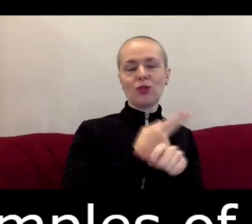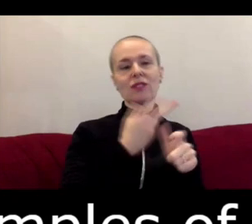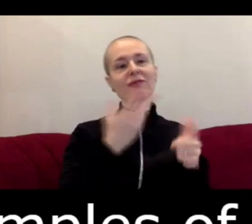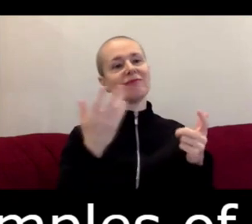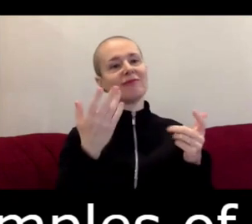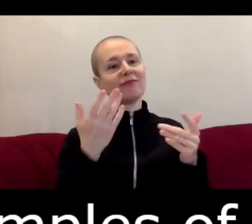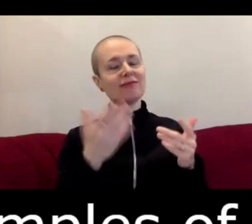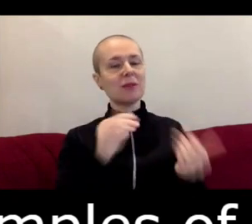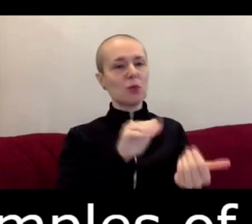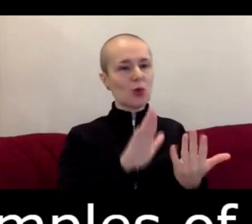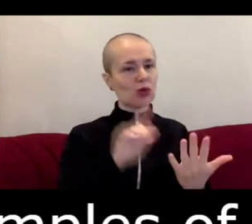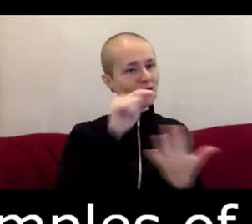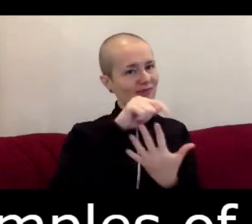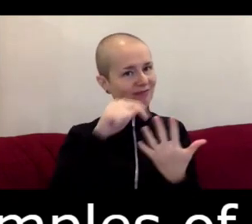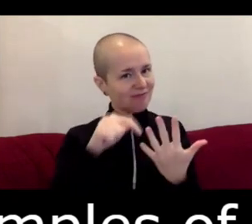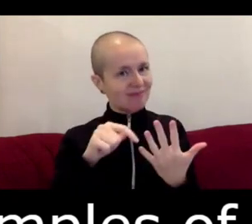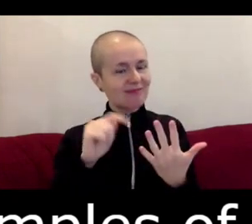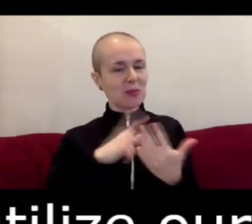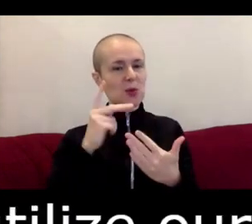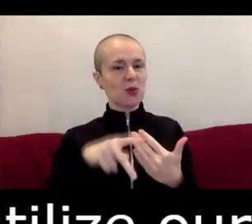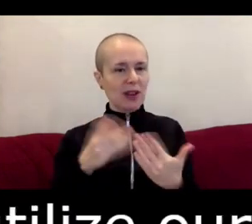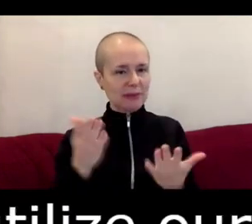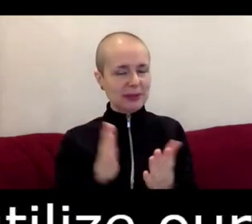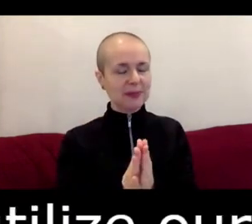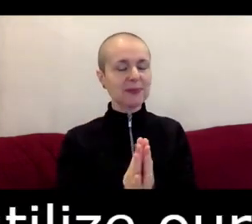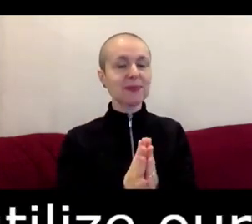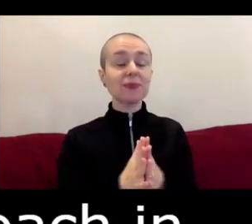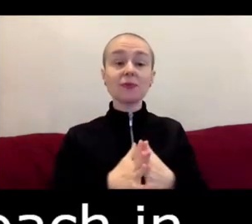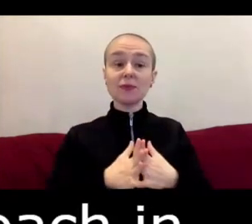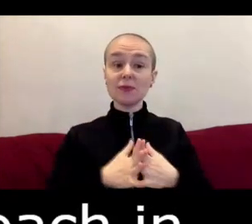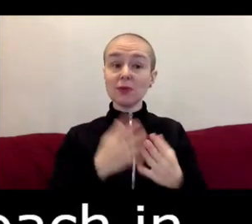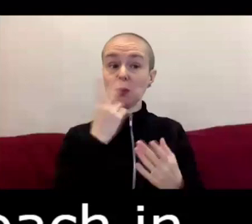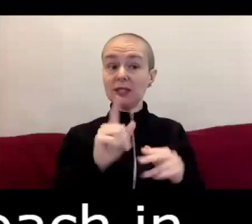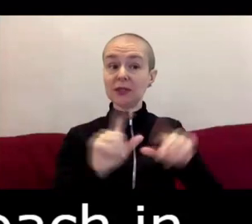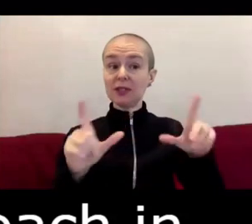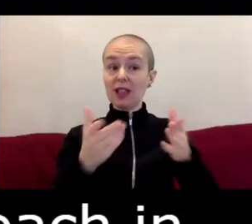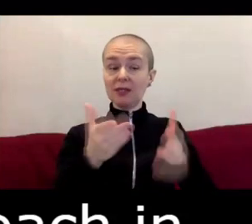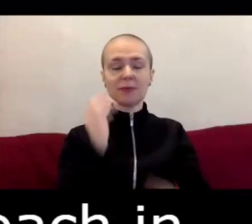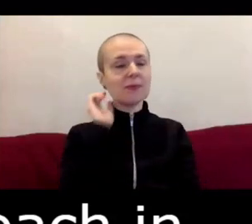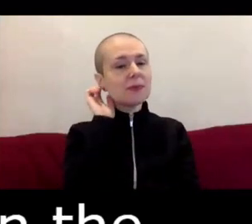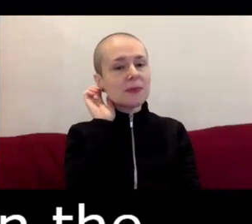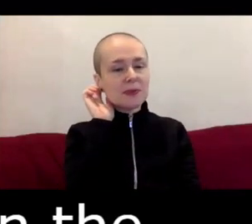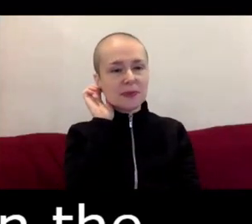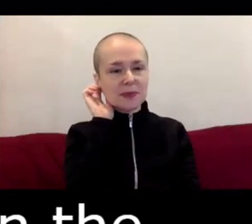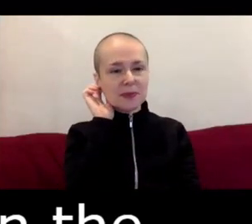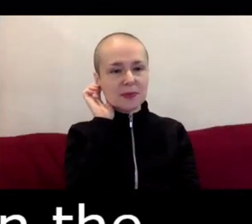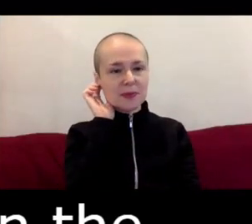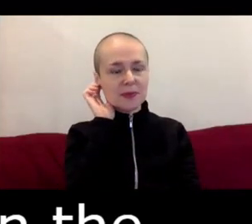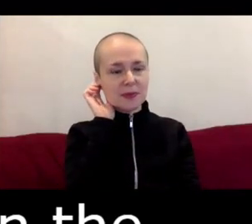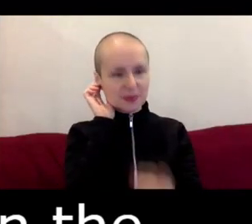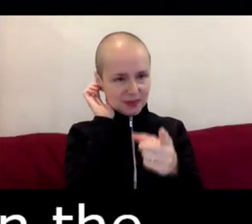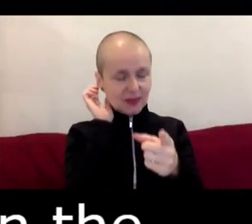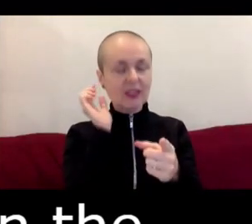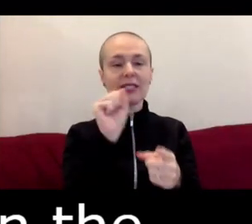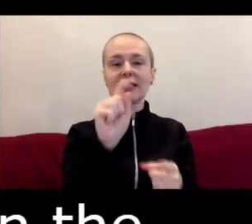open-ended approach in our programs. The one on the slide currently is an example from our